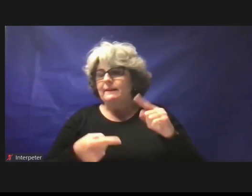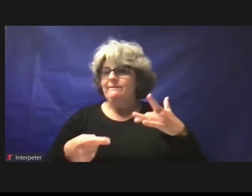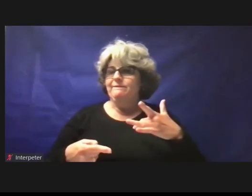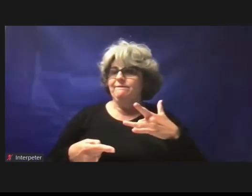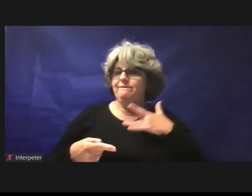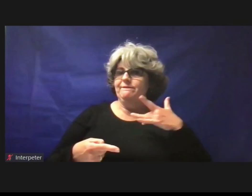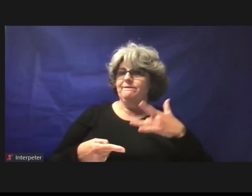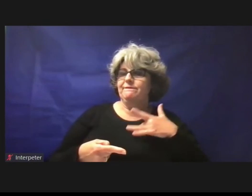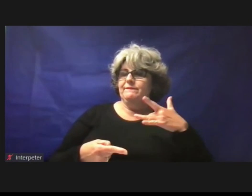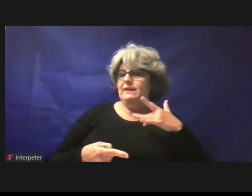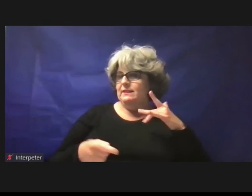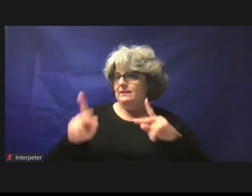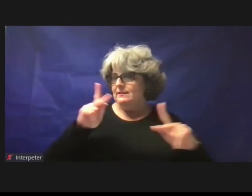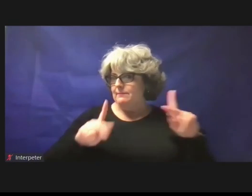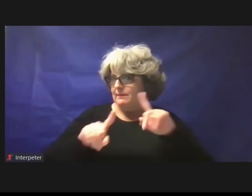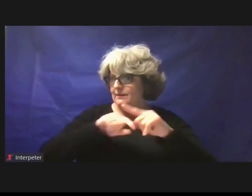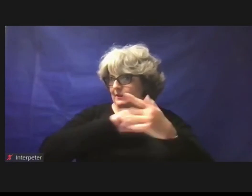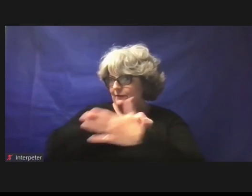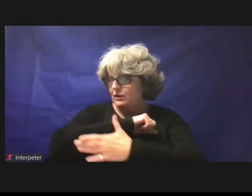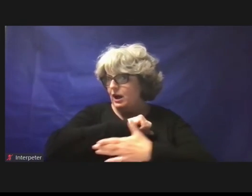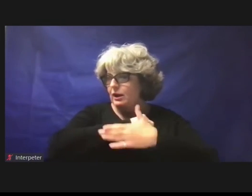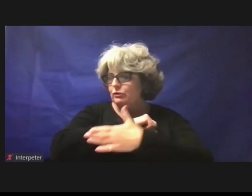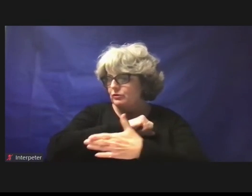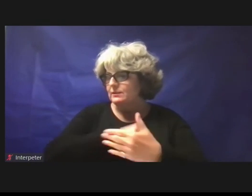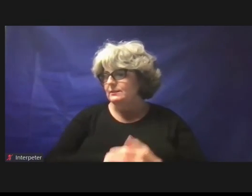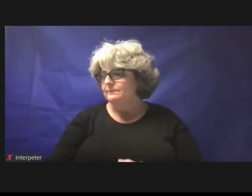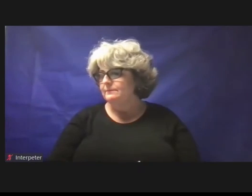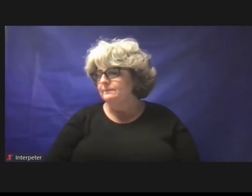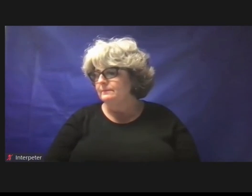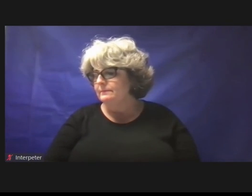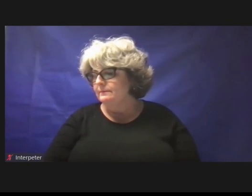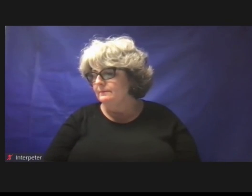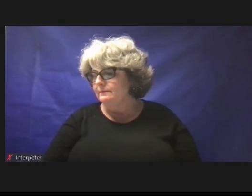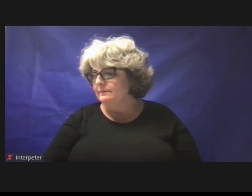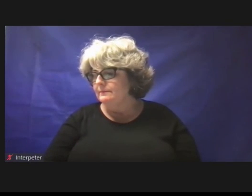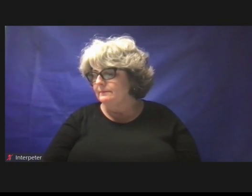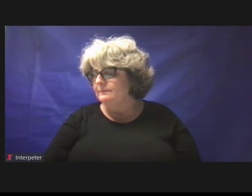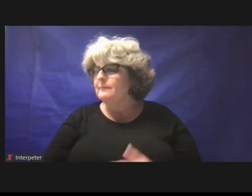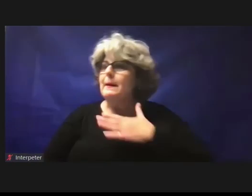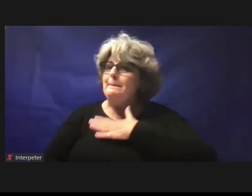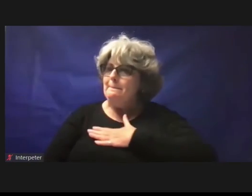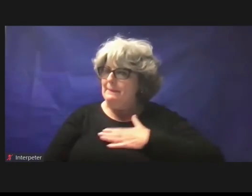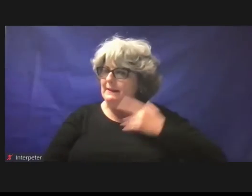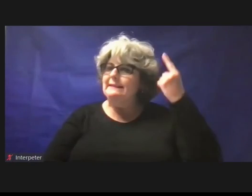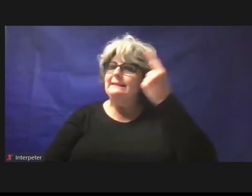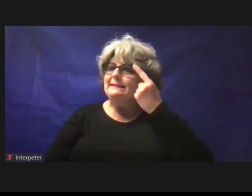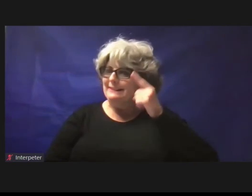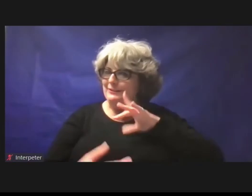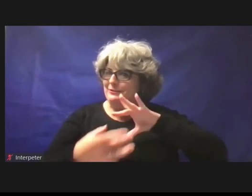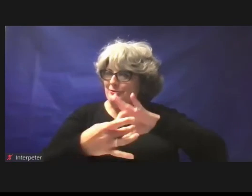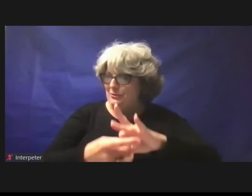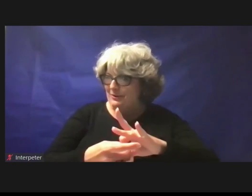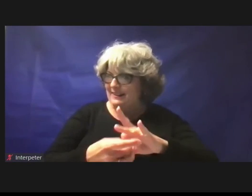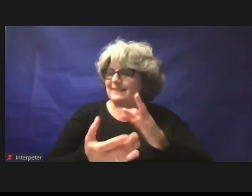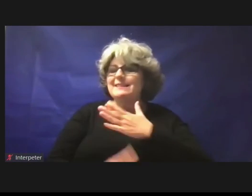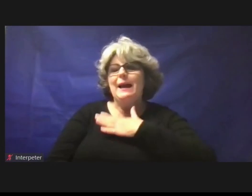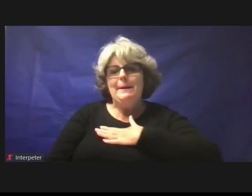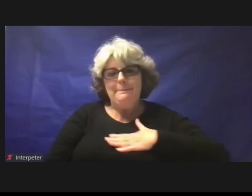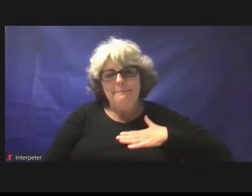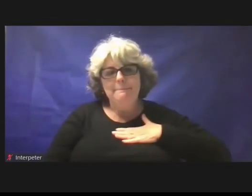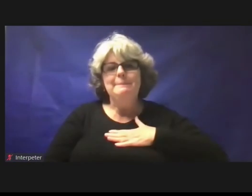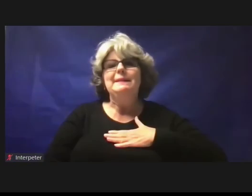feelings that are around in so many communities. So please consider joining us, and